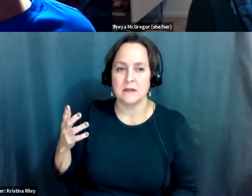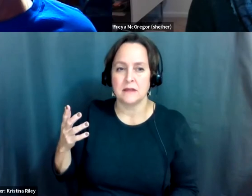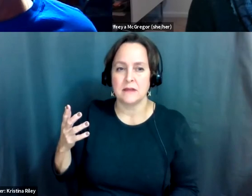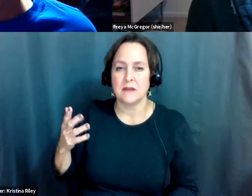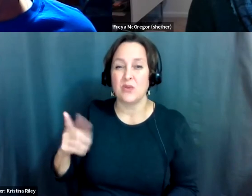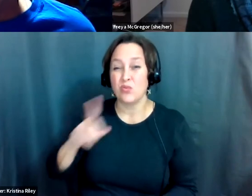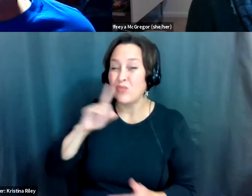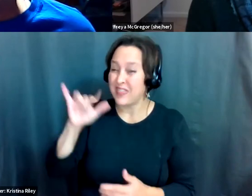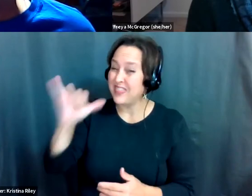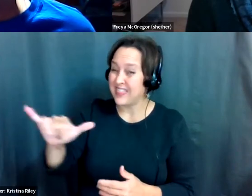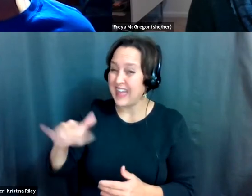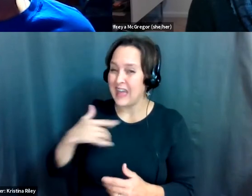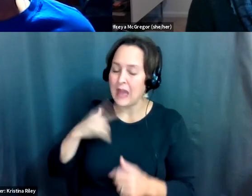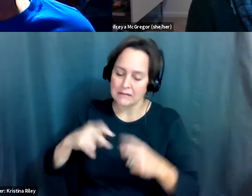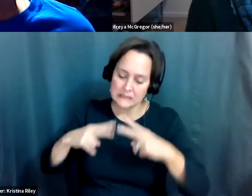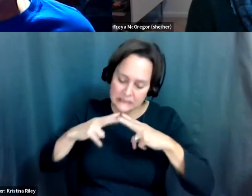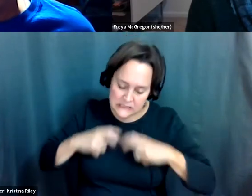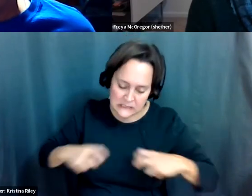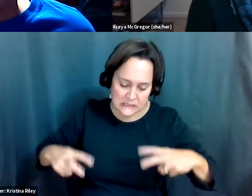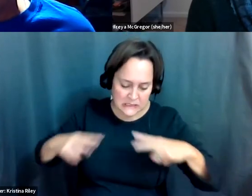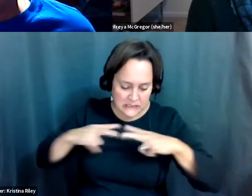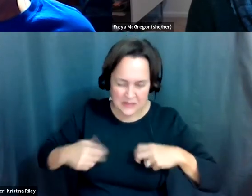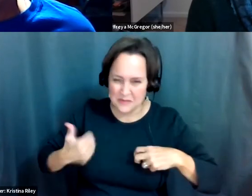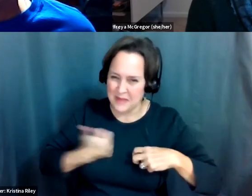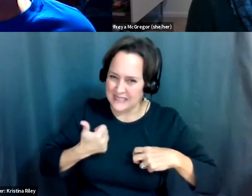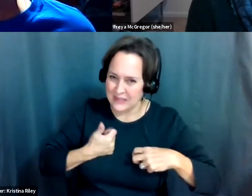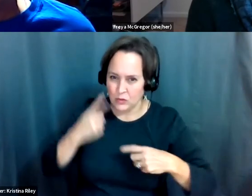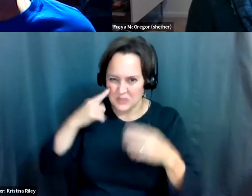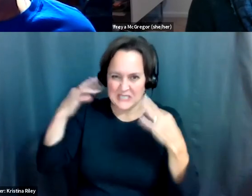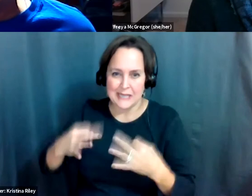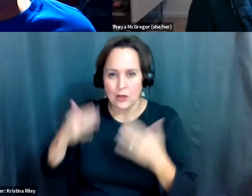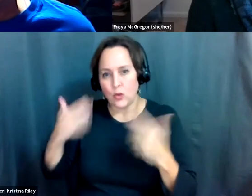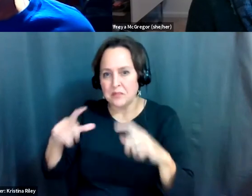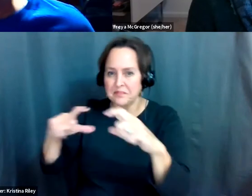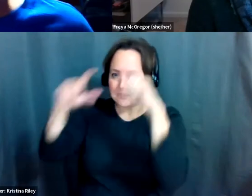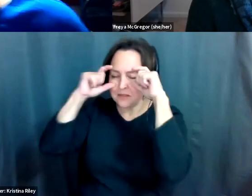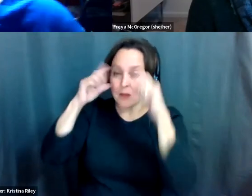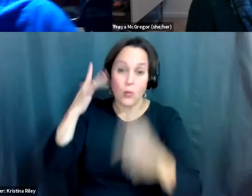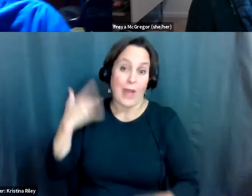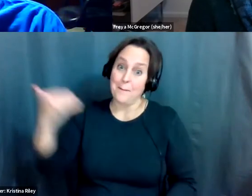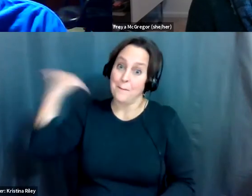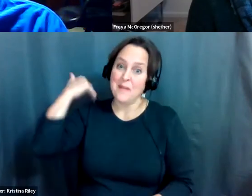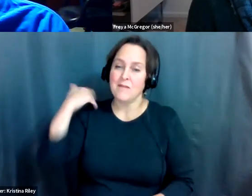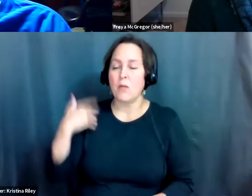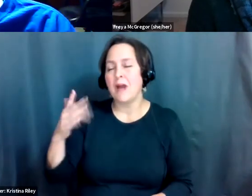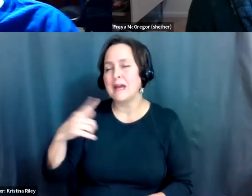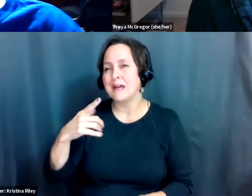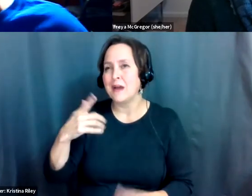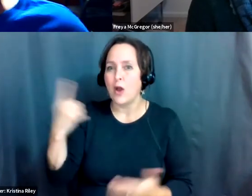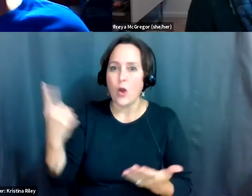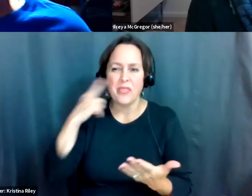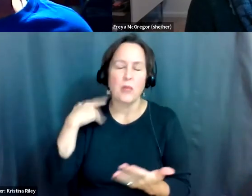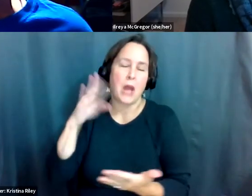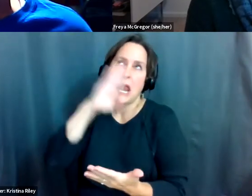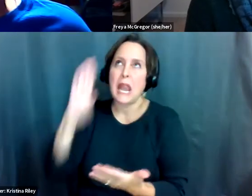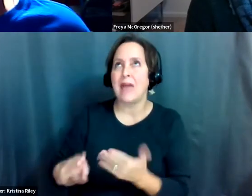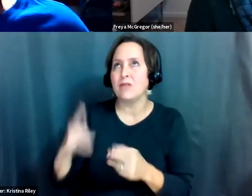soul searching on my part to decide to do that because I used to always say, I'll never be one of those stereotypical blind people that wear